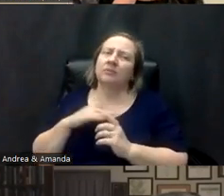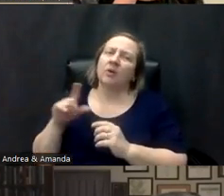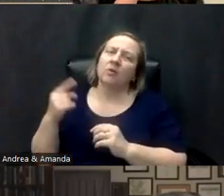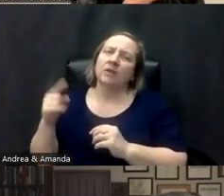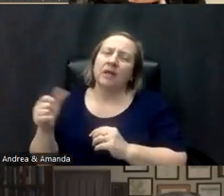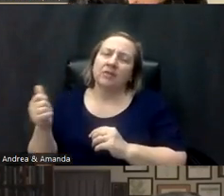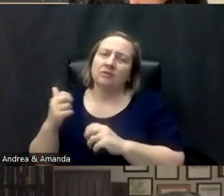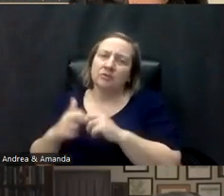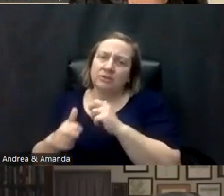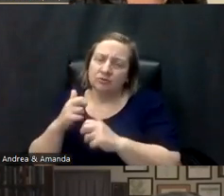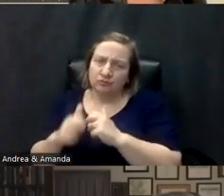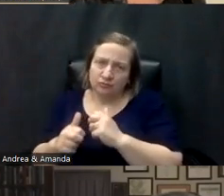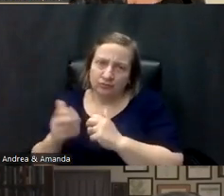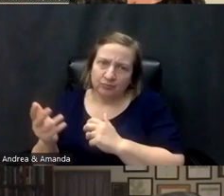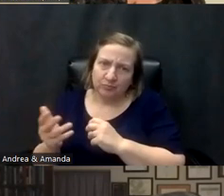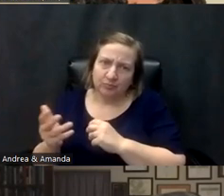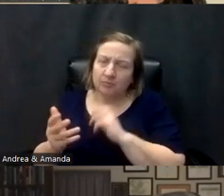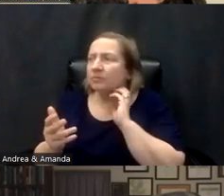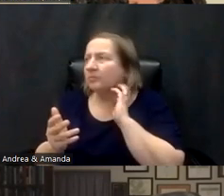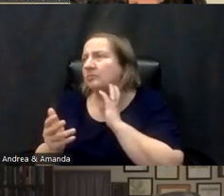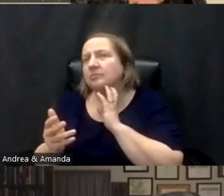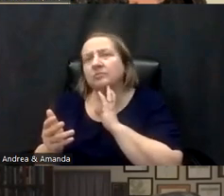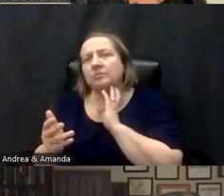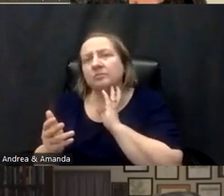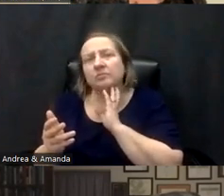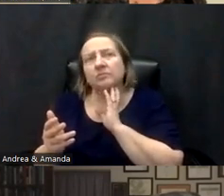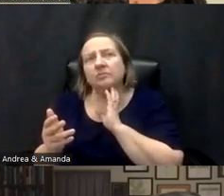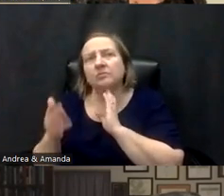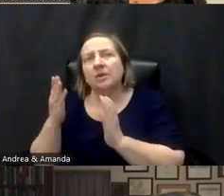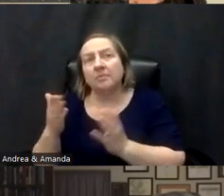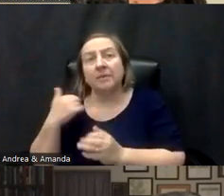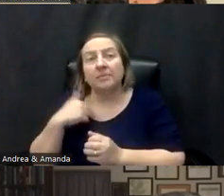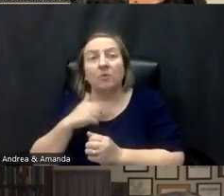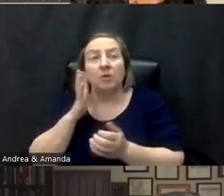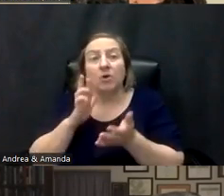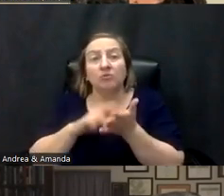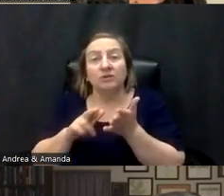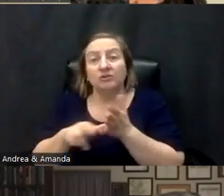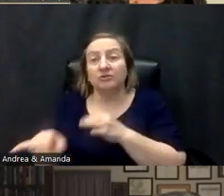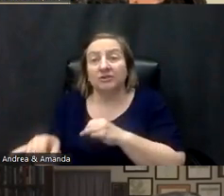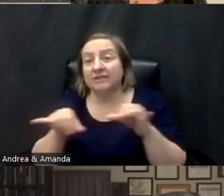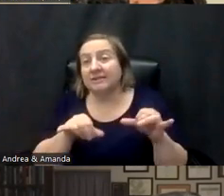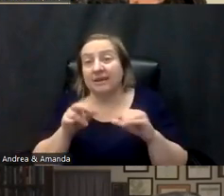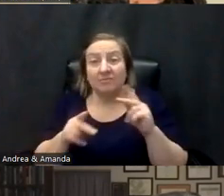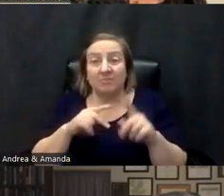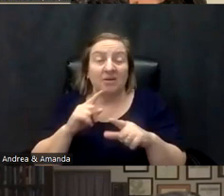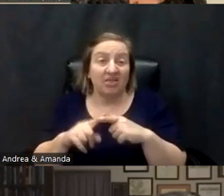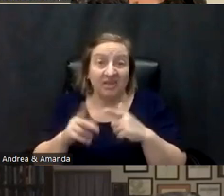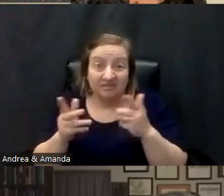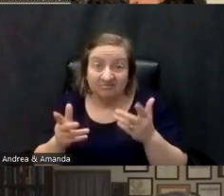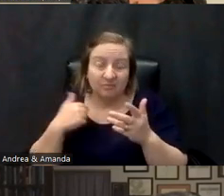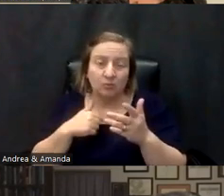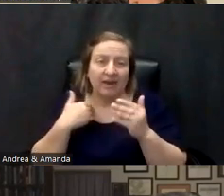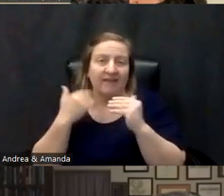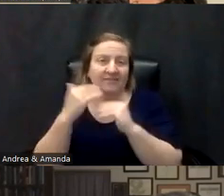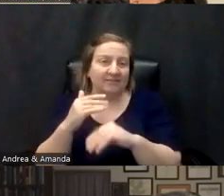My only other issue is that we may end up researching the same people, and then, you know, we have such